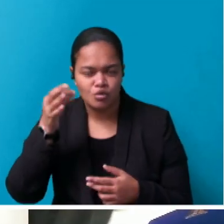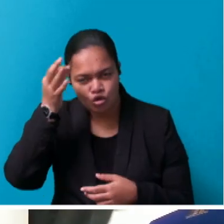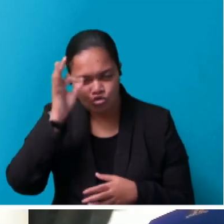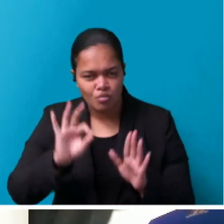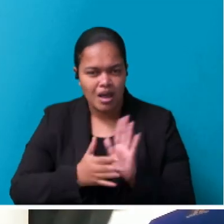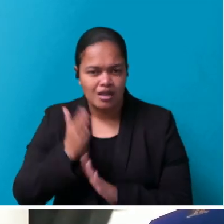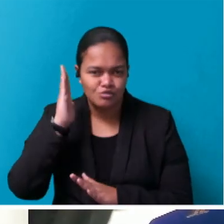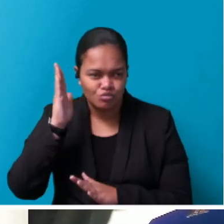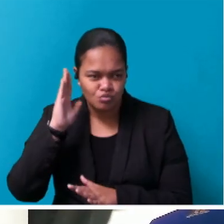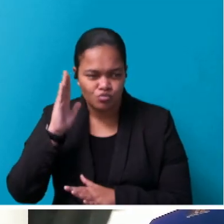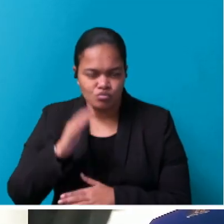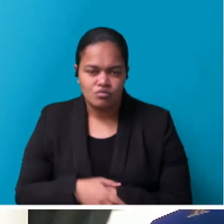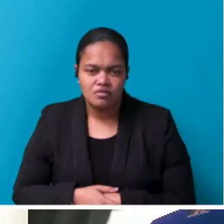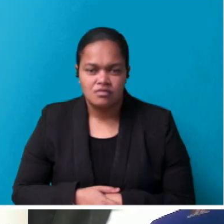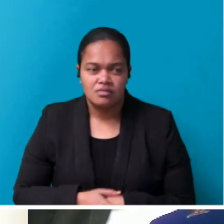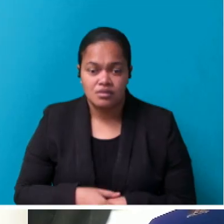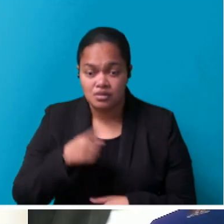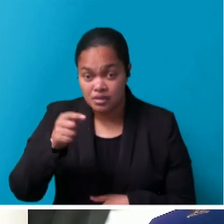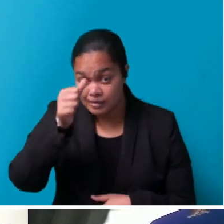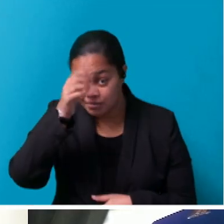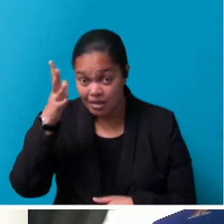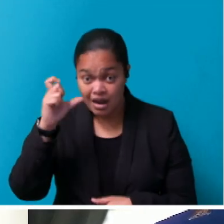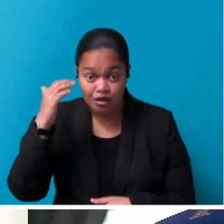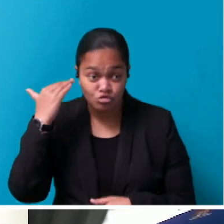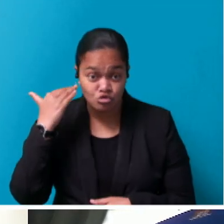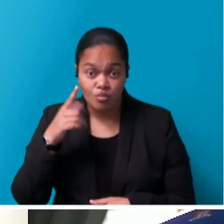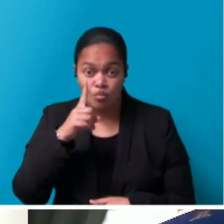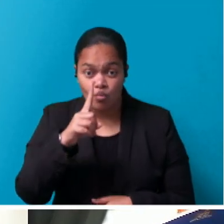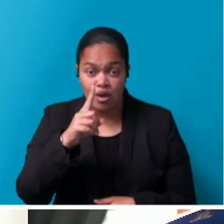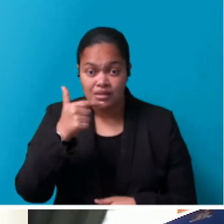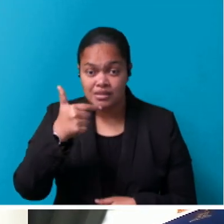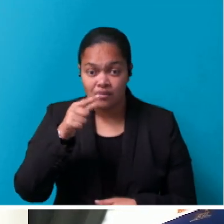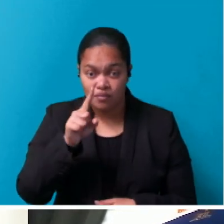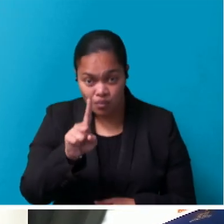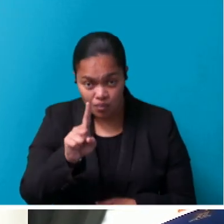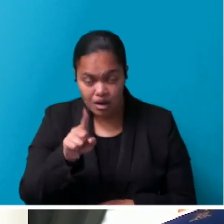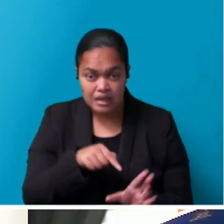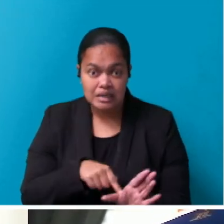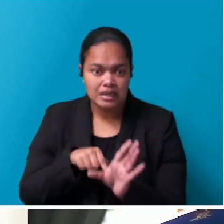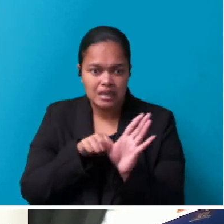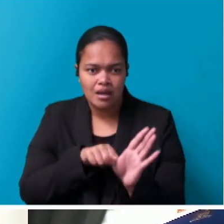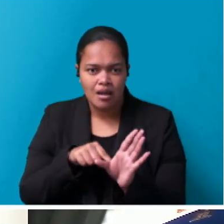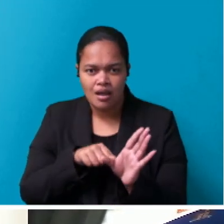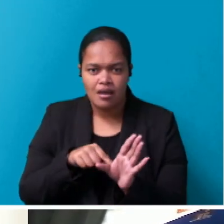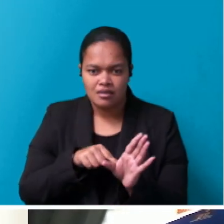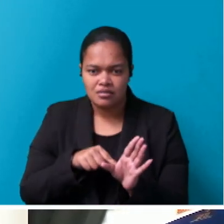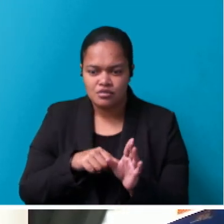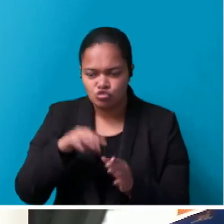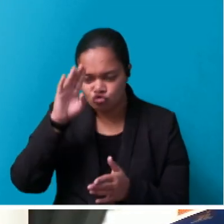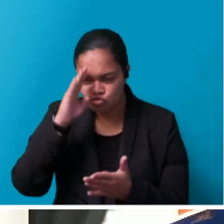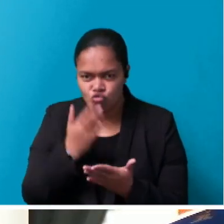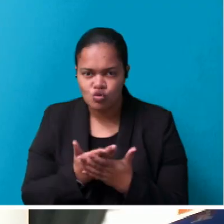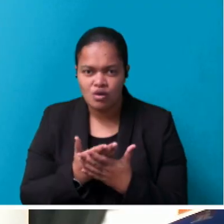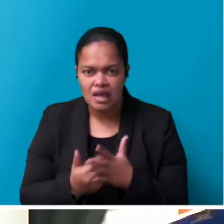And at that smart classroom, 171 young, bright minds are gaining access